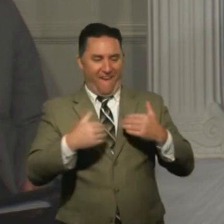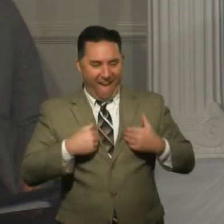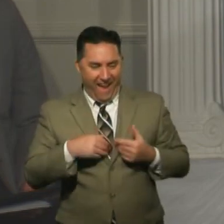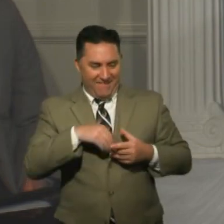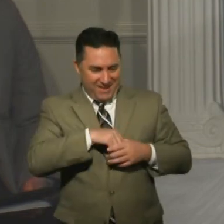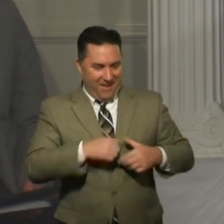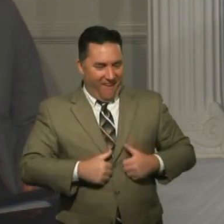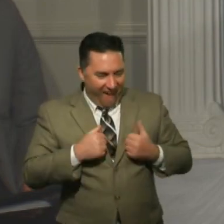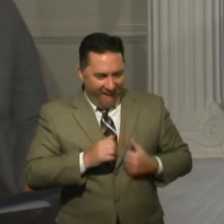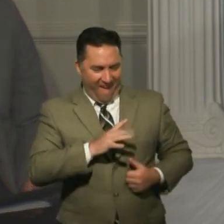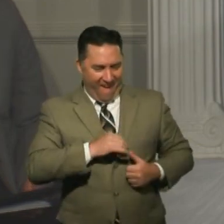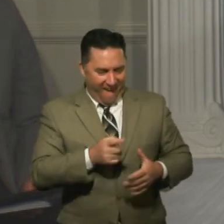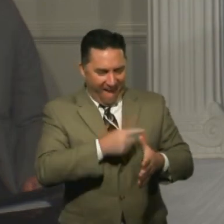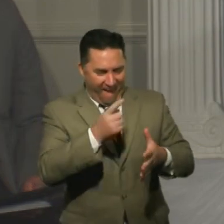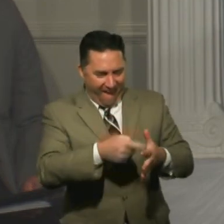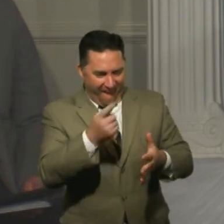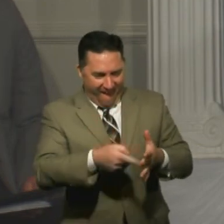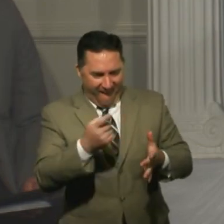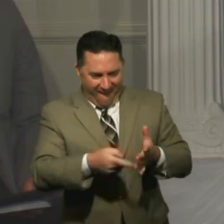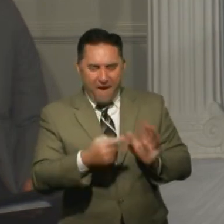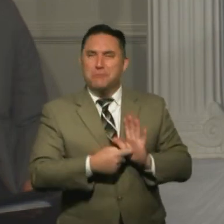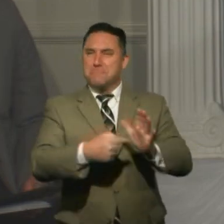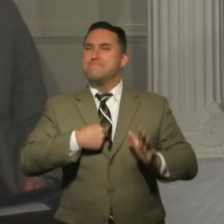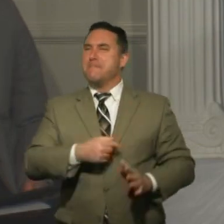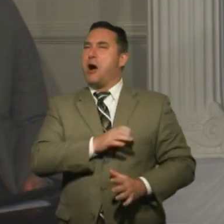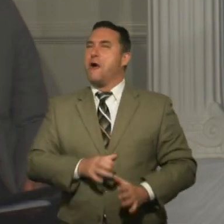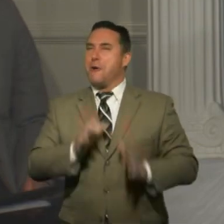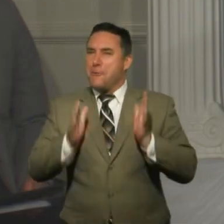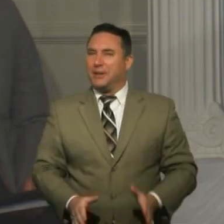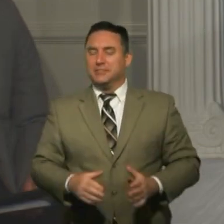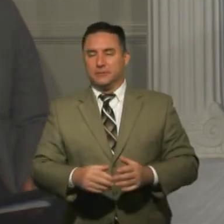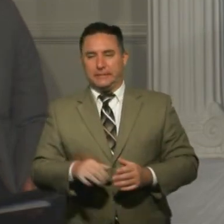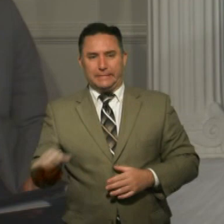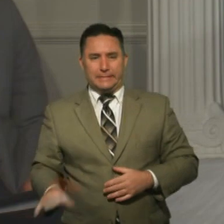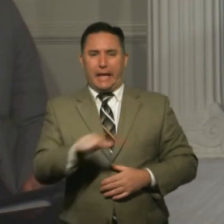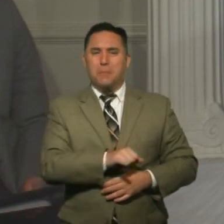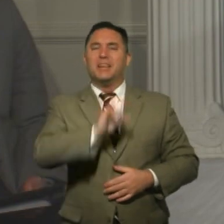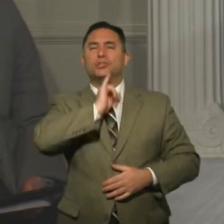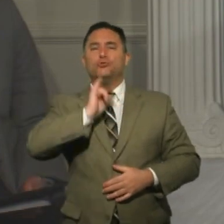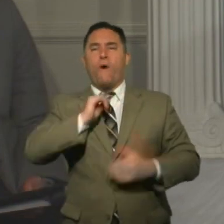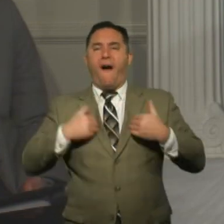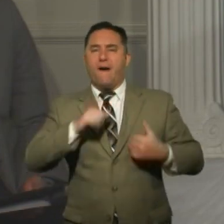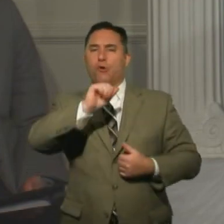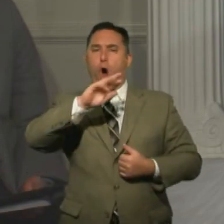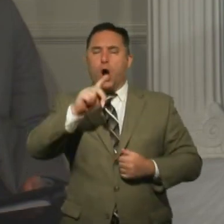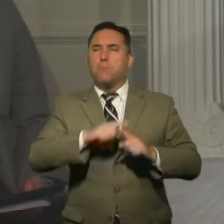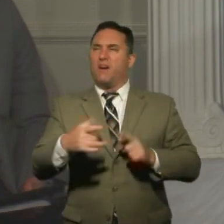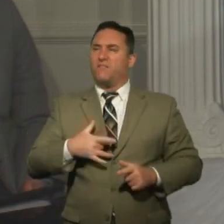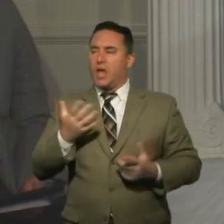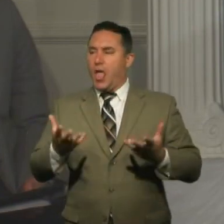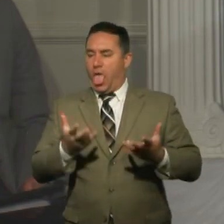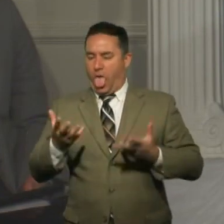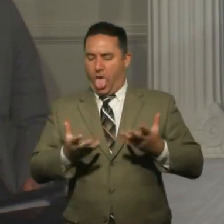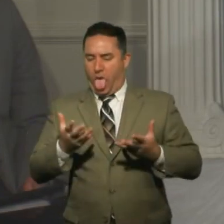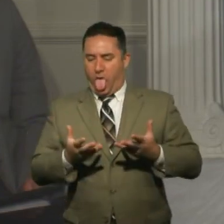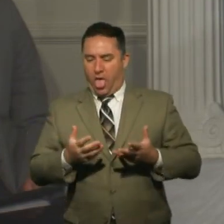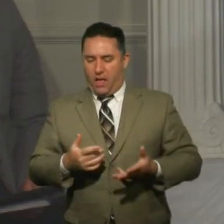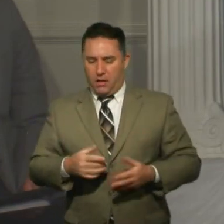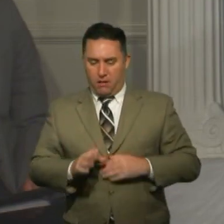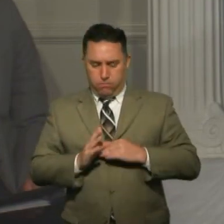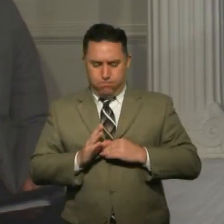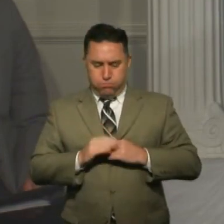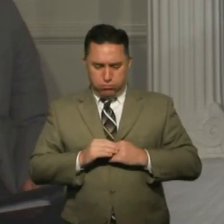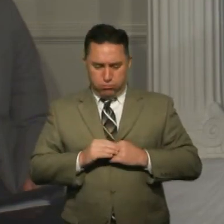life that mean you're a Christian. Just like they had the ark. But you feel like you're living a defeated